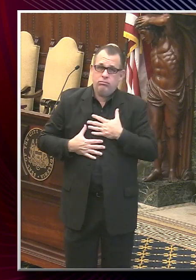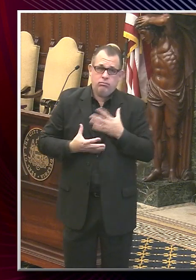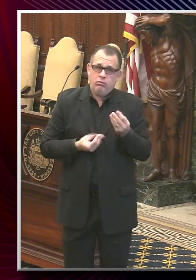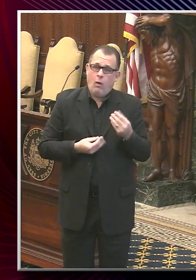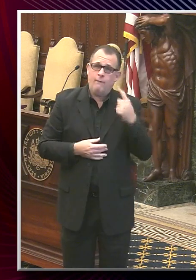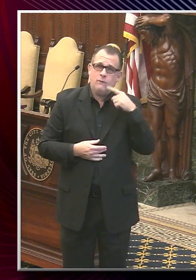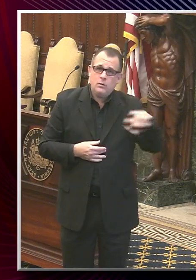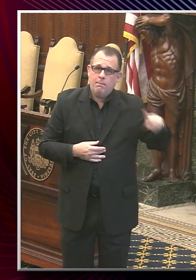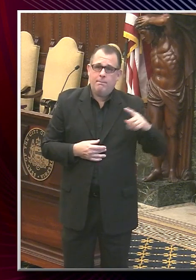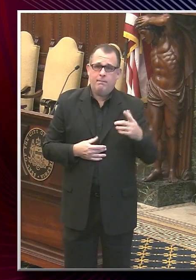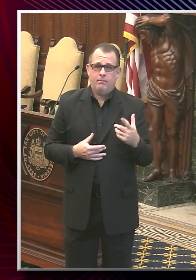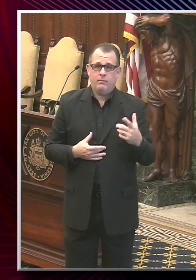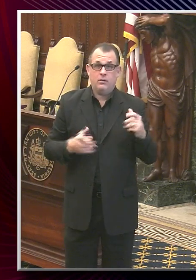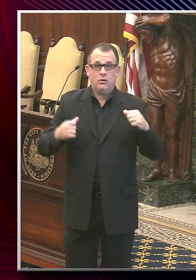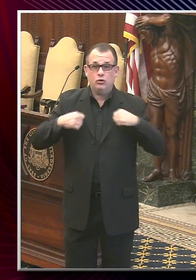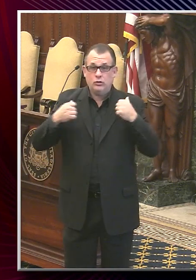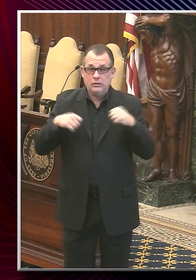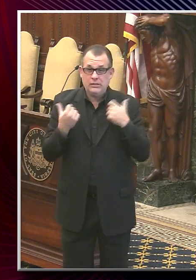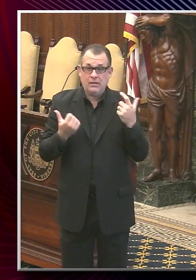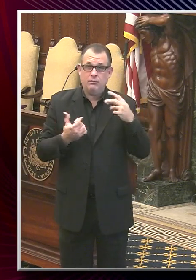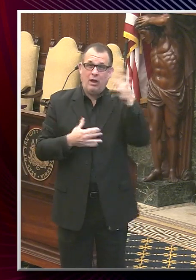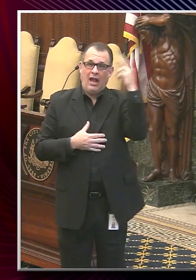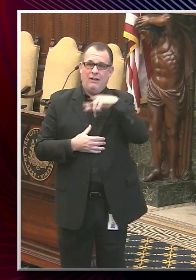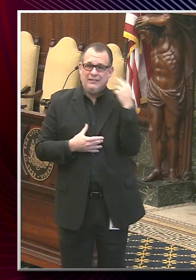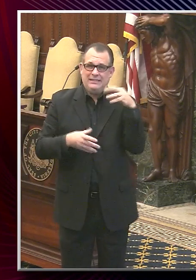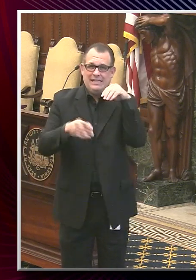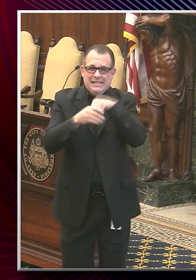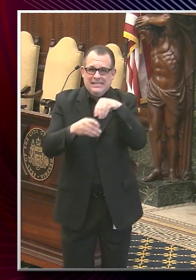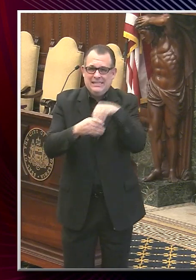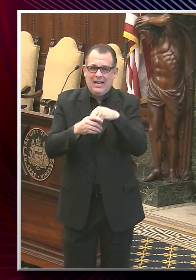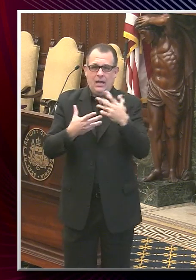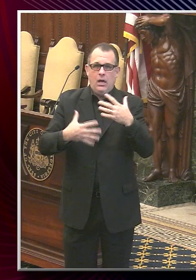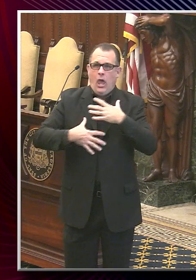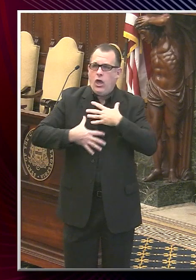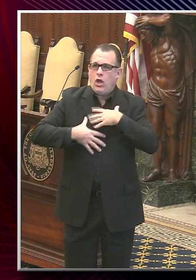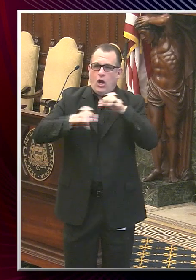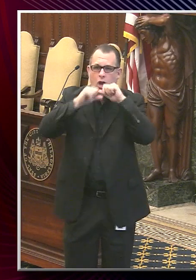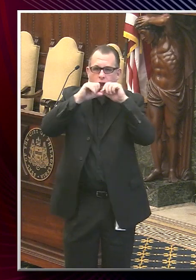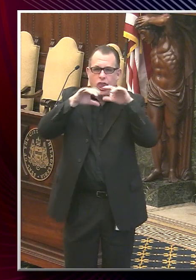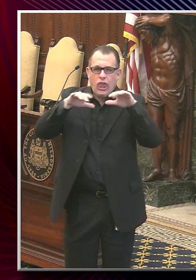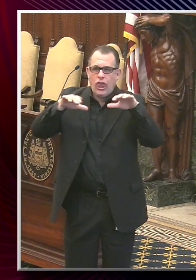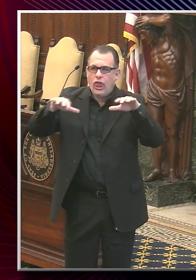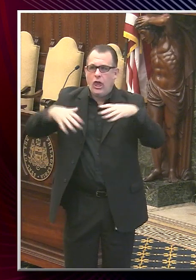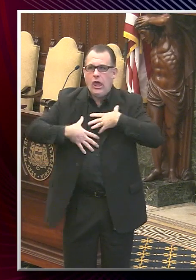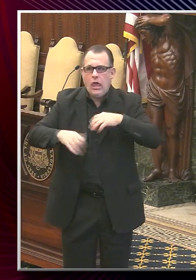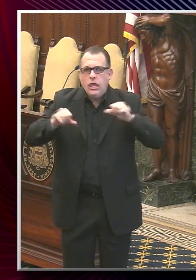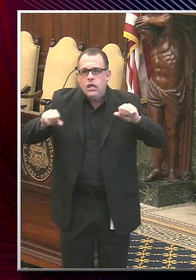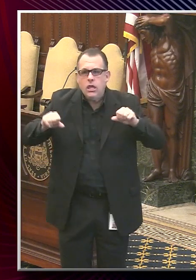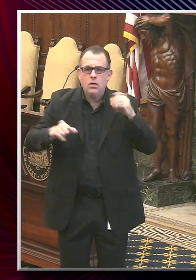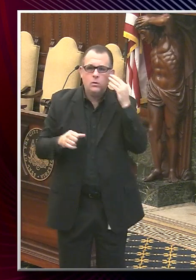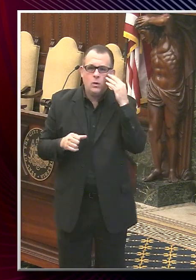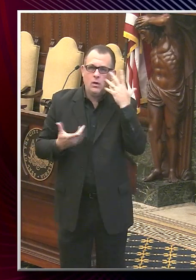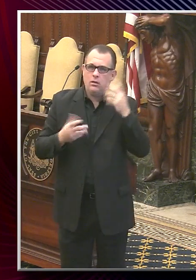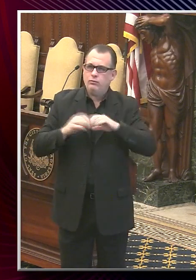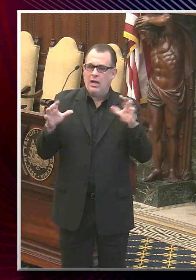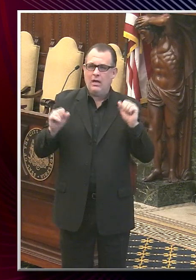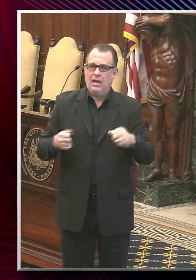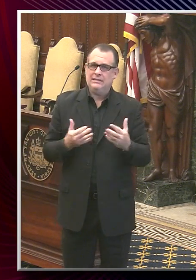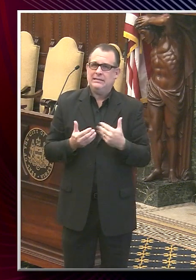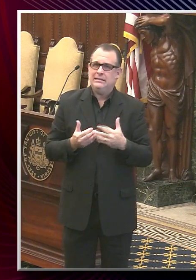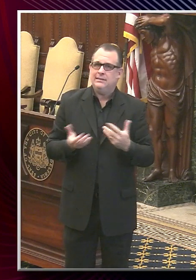think a gym is at risk where people are indoors, breathing hard, a lot of air going in and out, opportunities for the virus to go in and out.